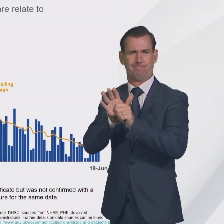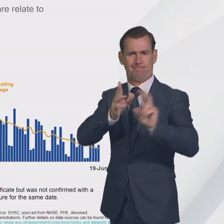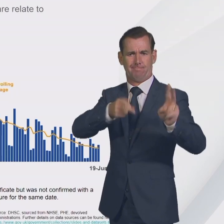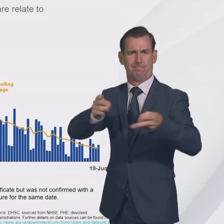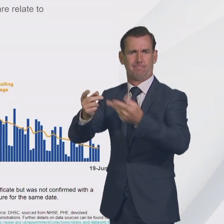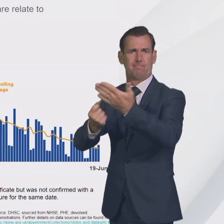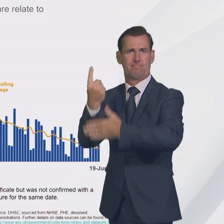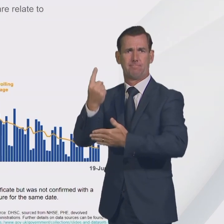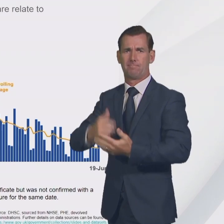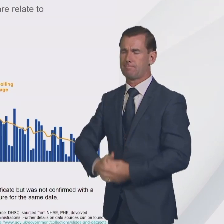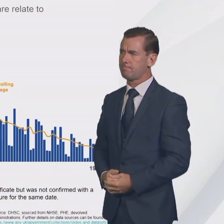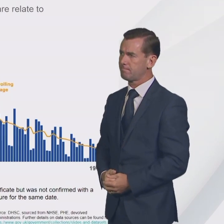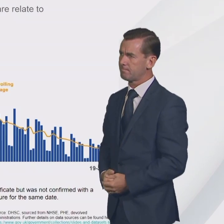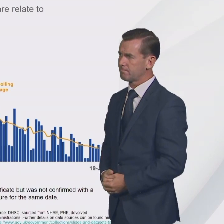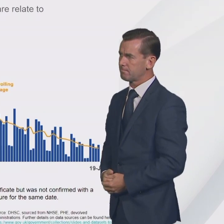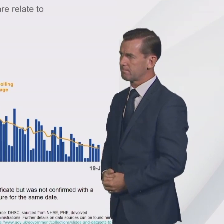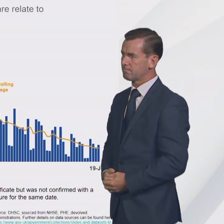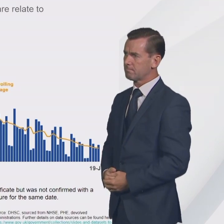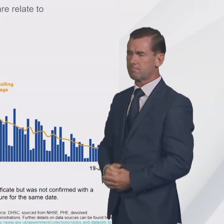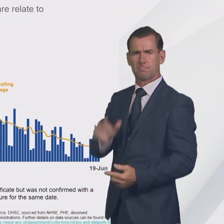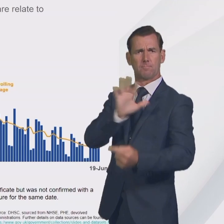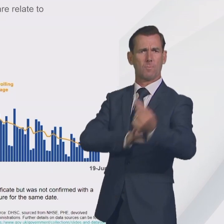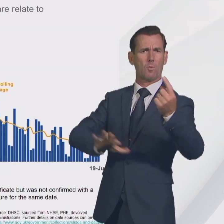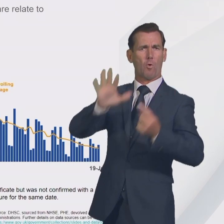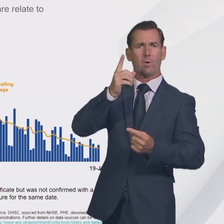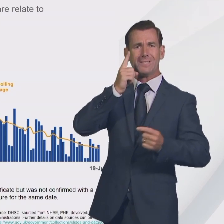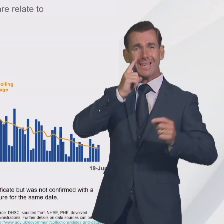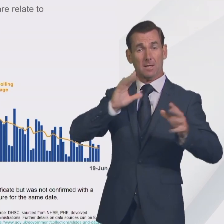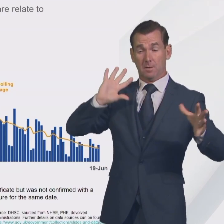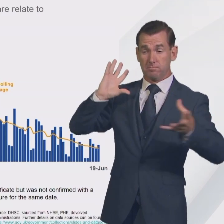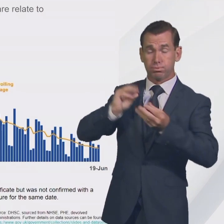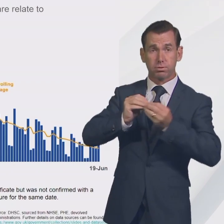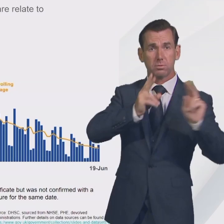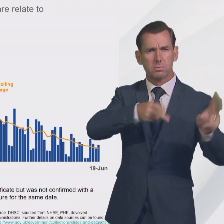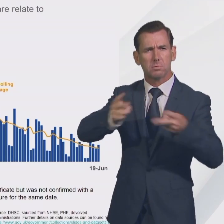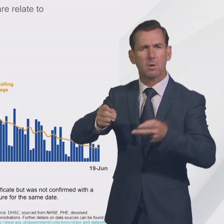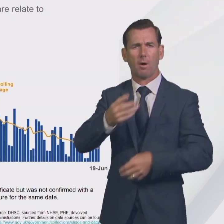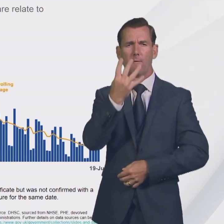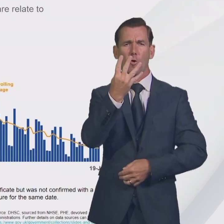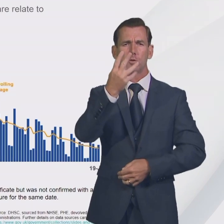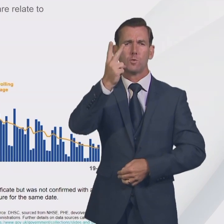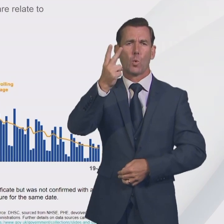coronavirus. Across all settings, the total number of deaths now stands at